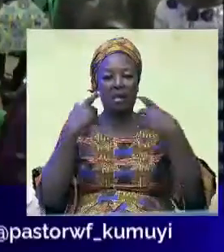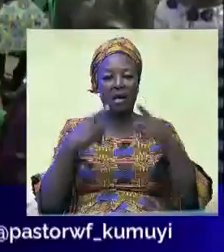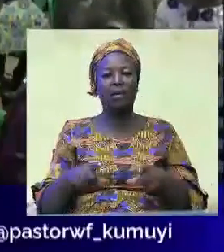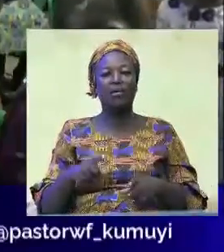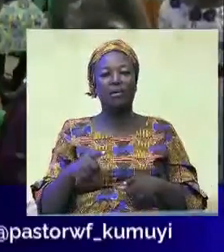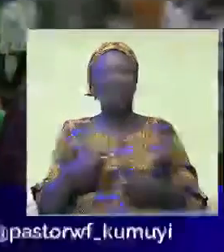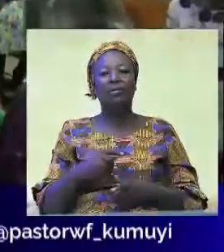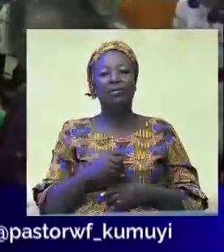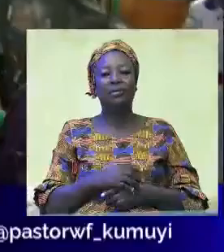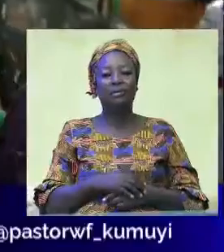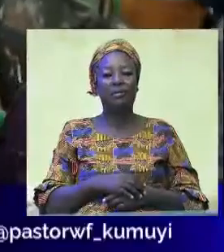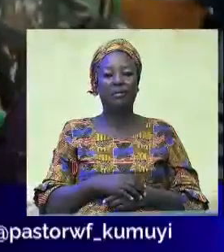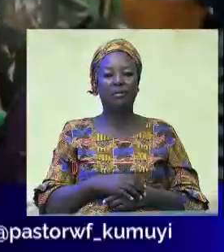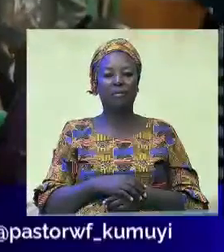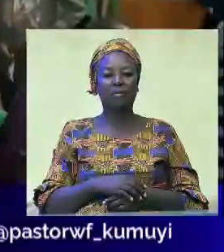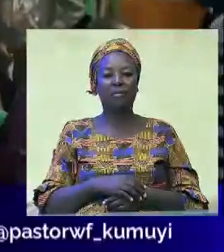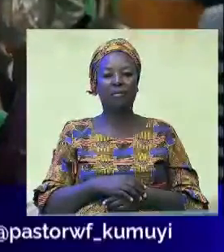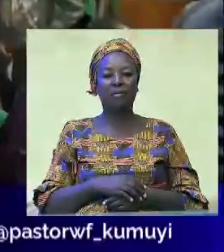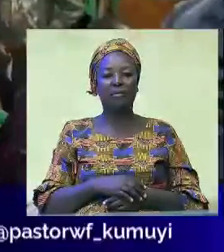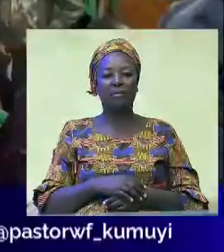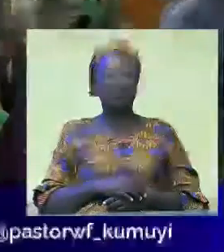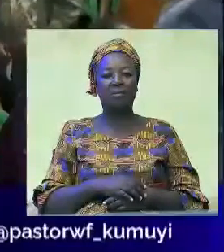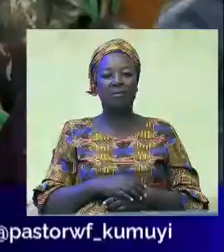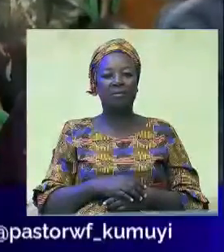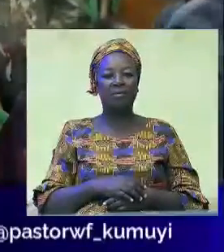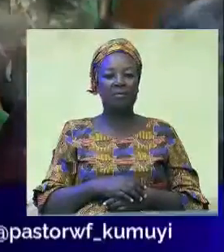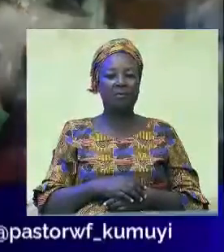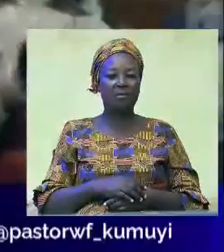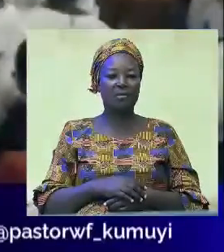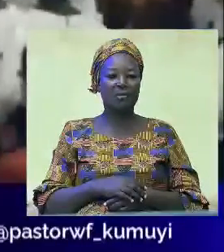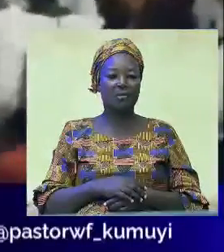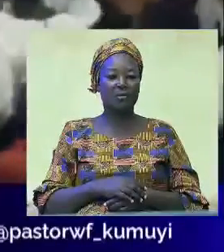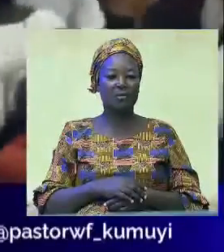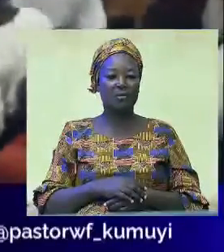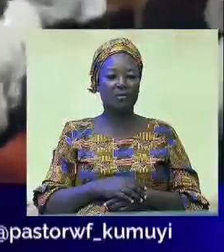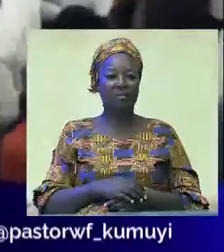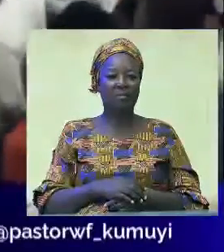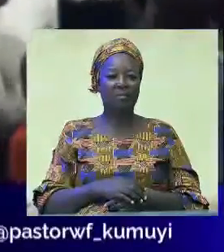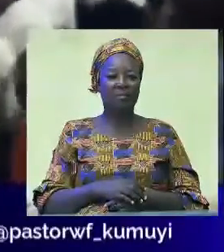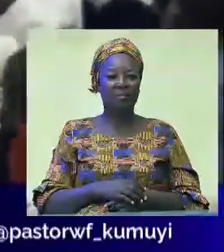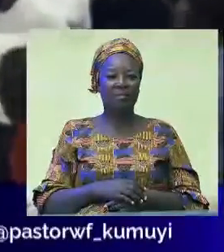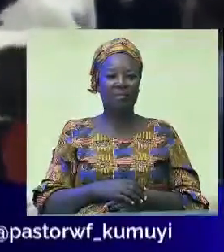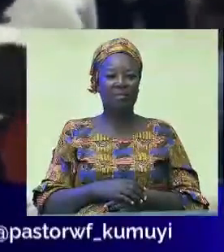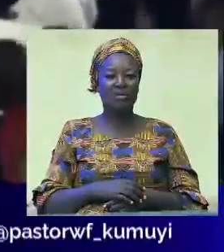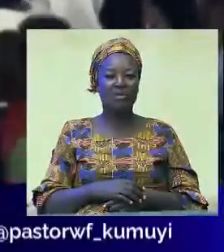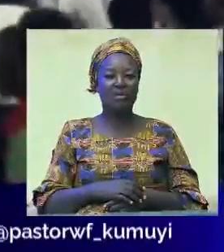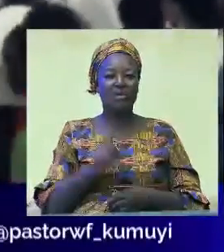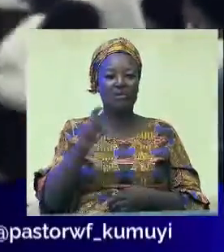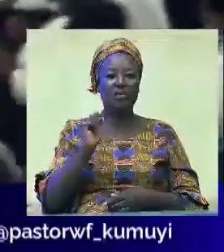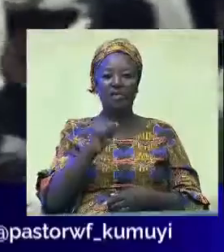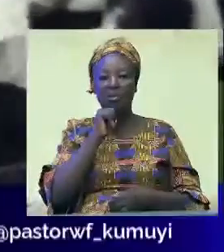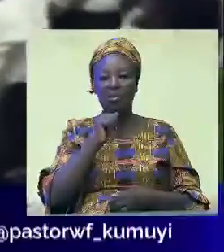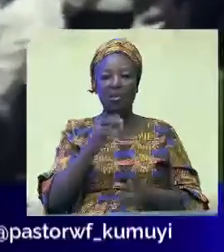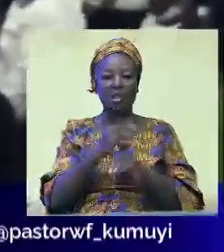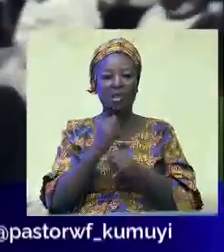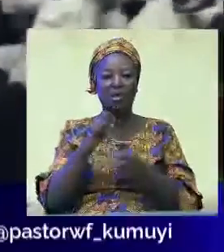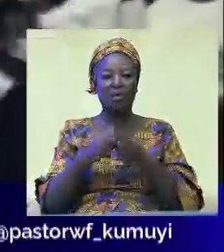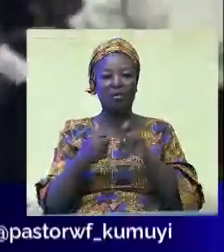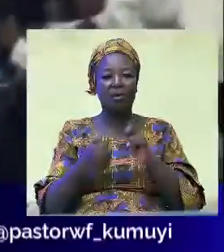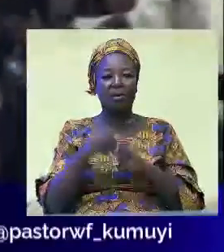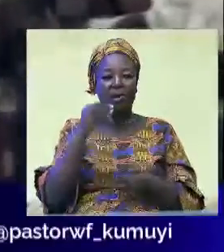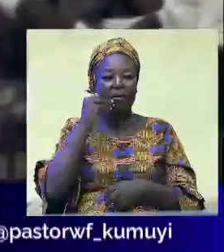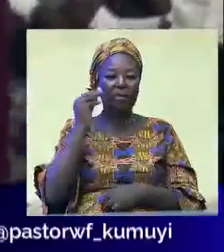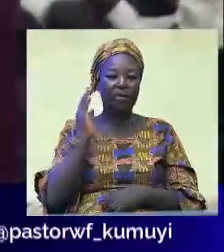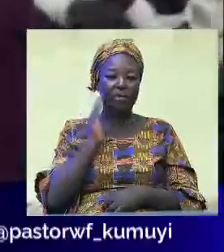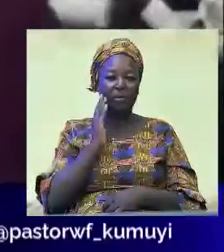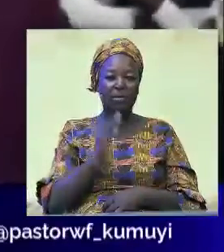has happened. It has happened. It has happened. While the testimony is going on, take yourself.